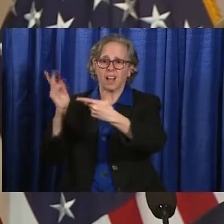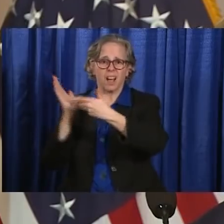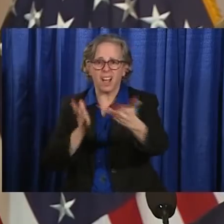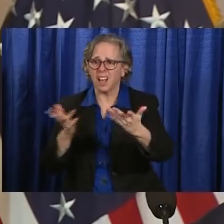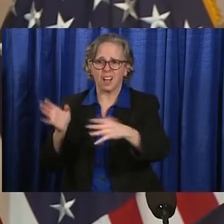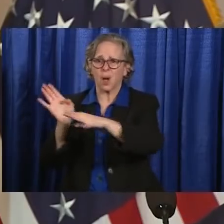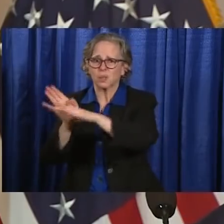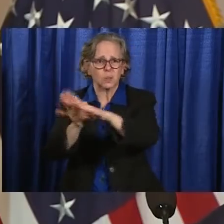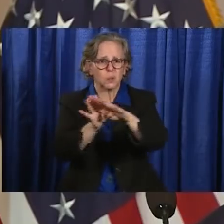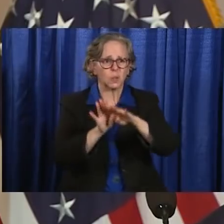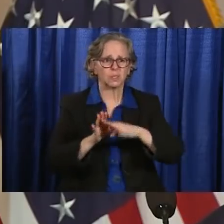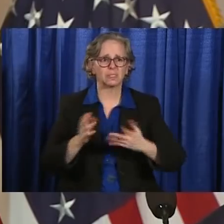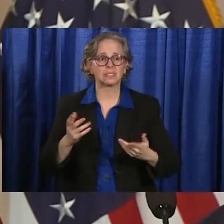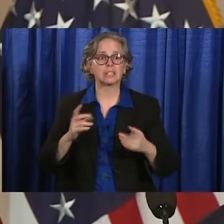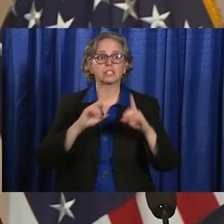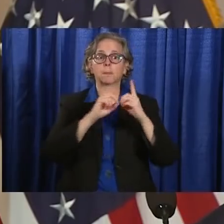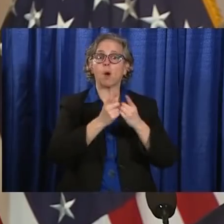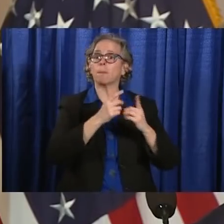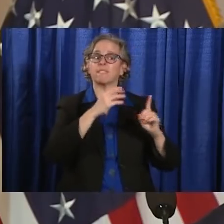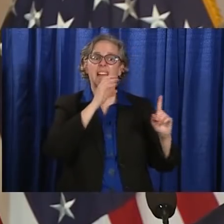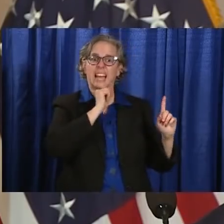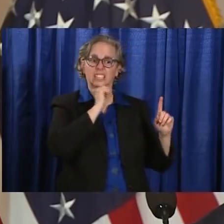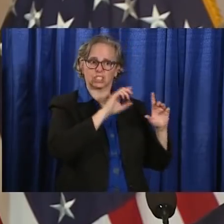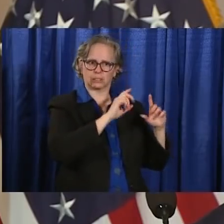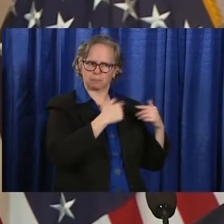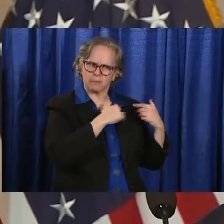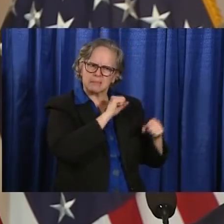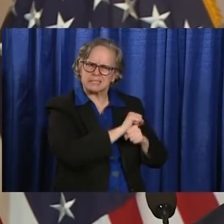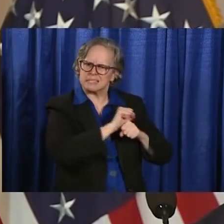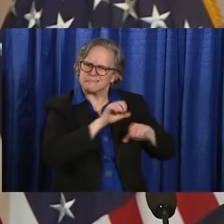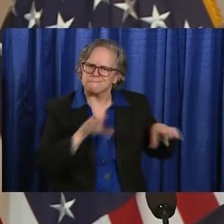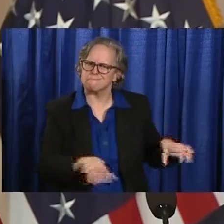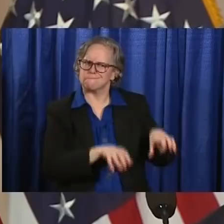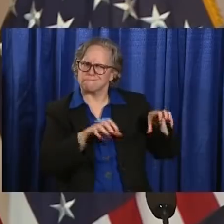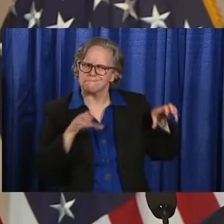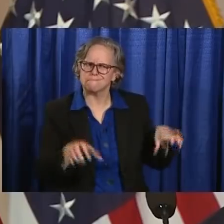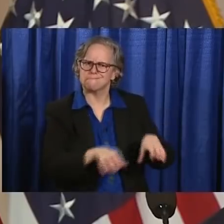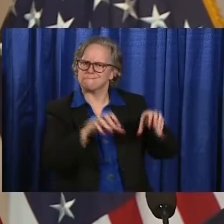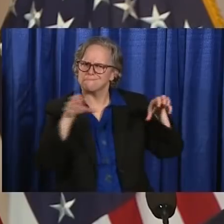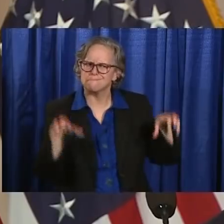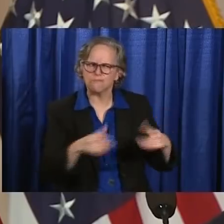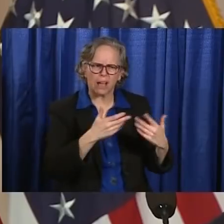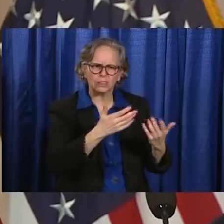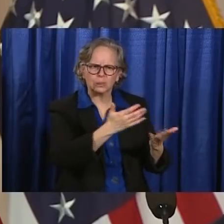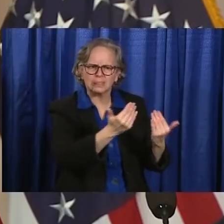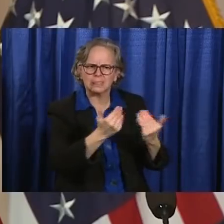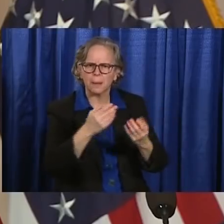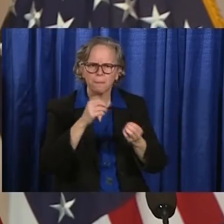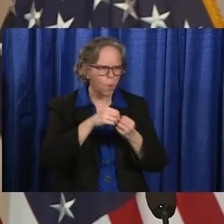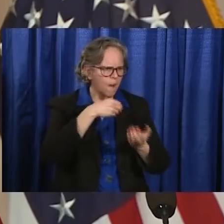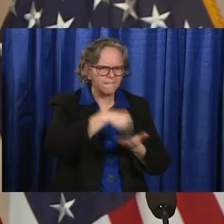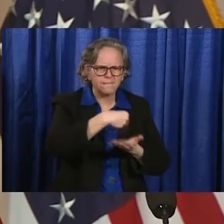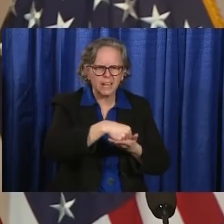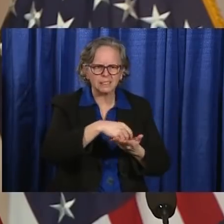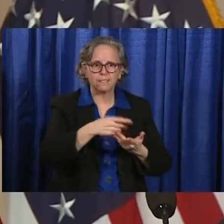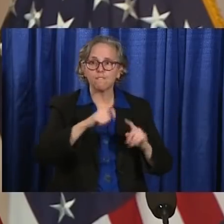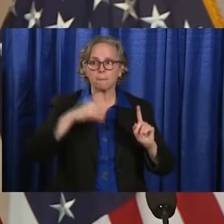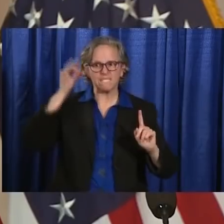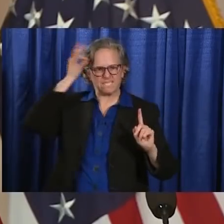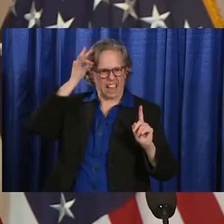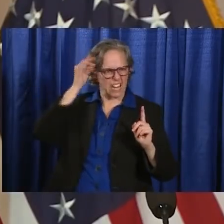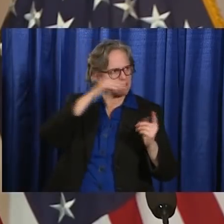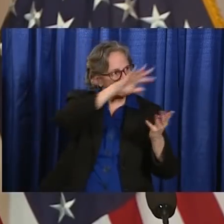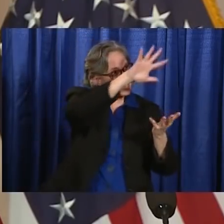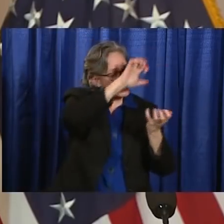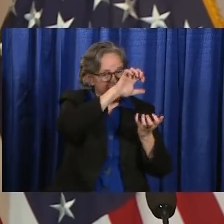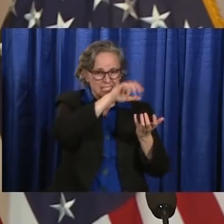The Department of Aging has worked hard to receive additional supplemental funding from the federal government. Just this week, we were able